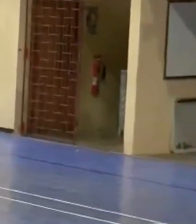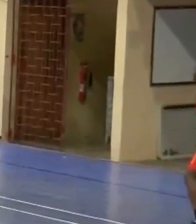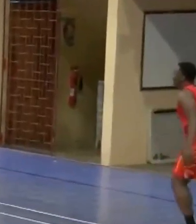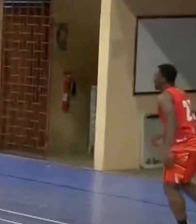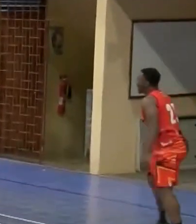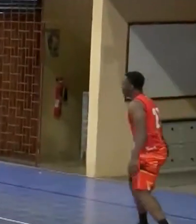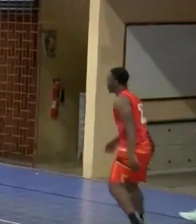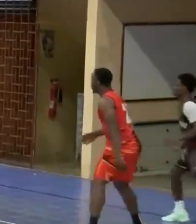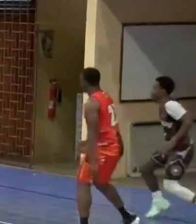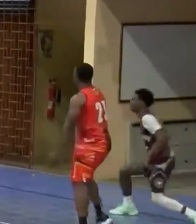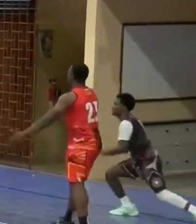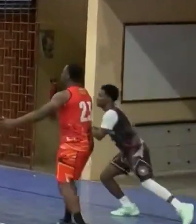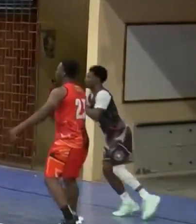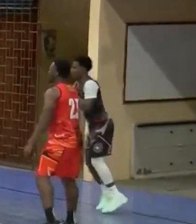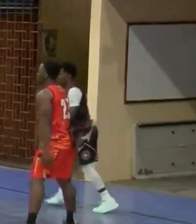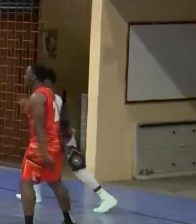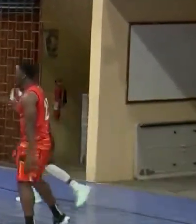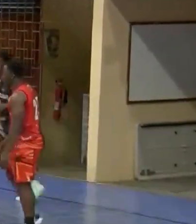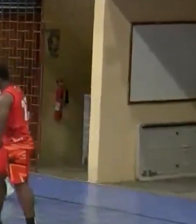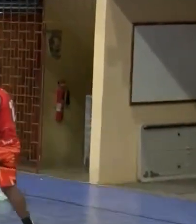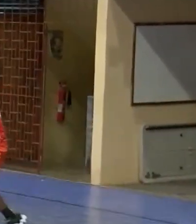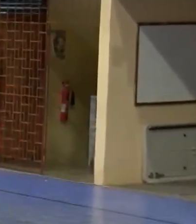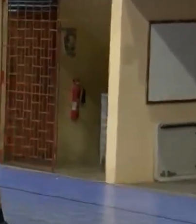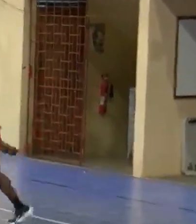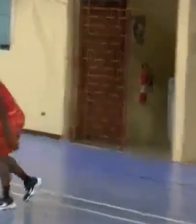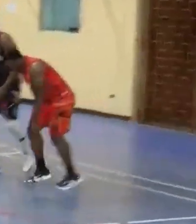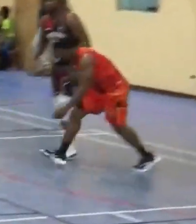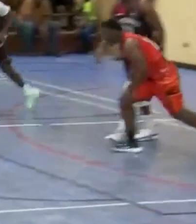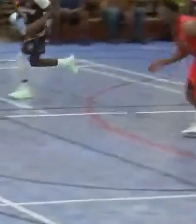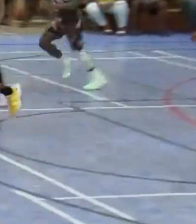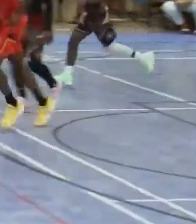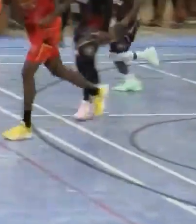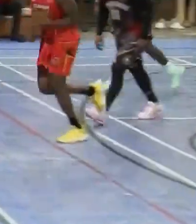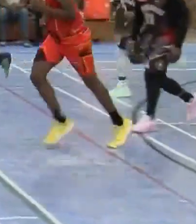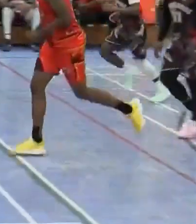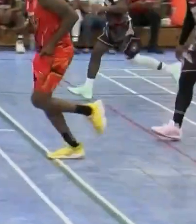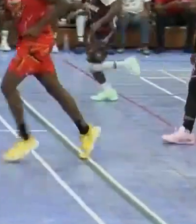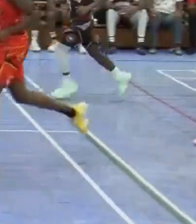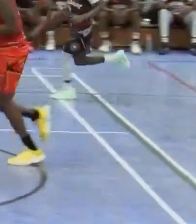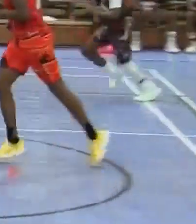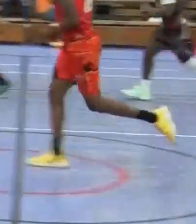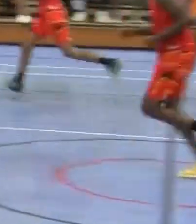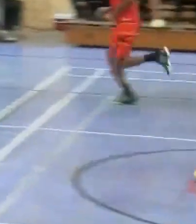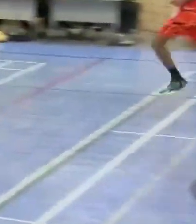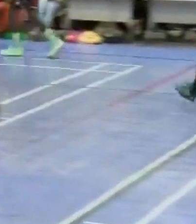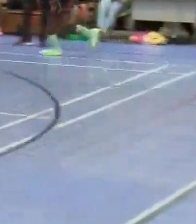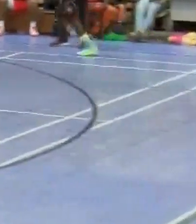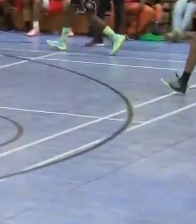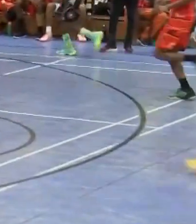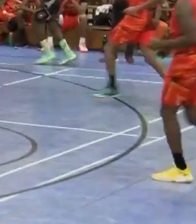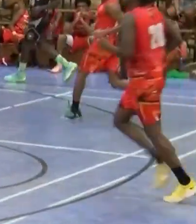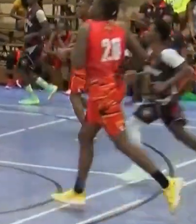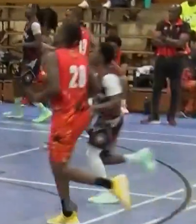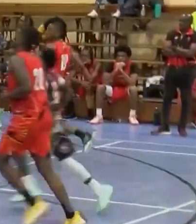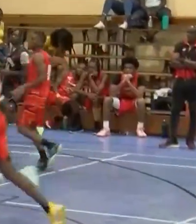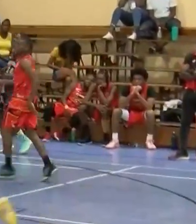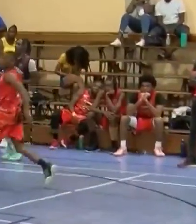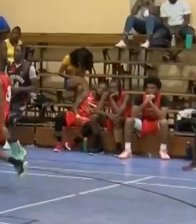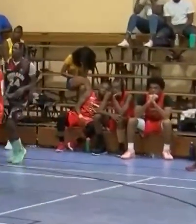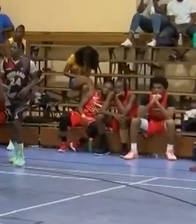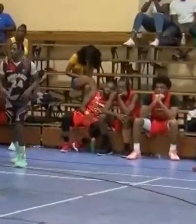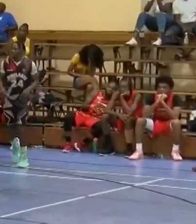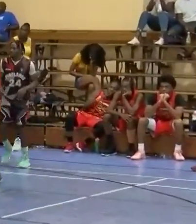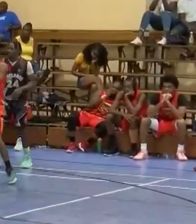by much, as Pineland still won by 15, 86-71, to repeat as President's Cup